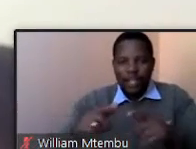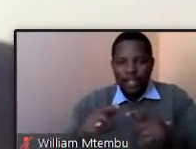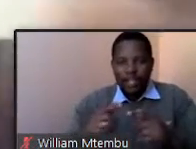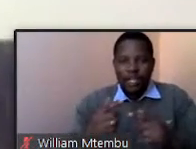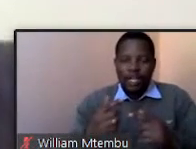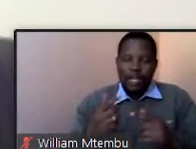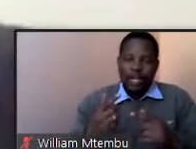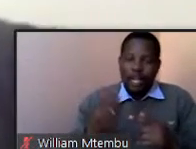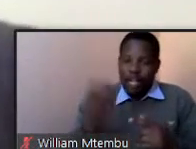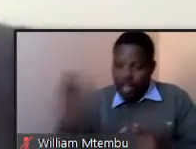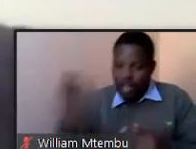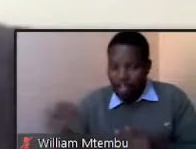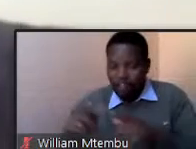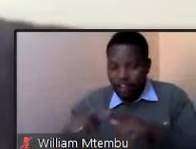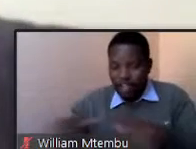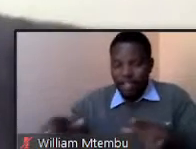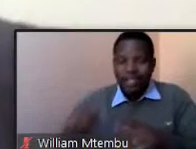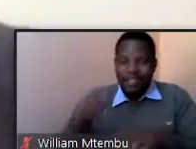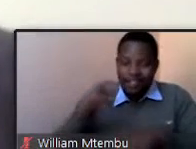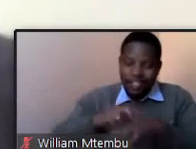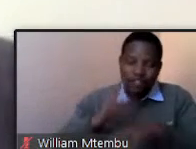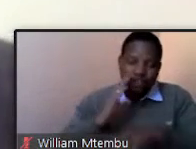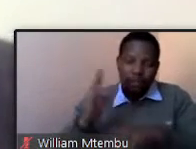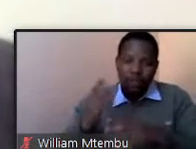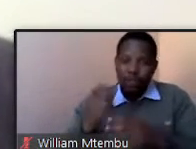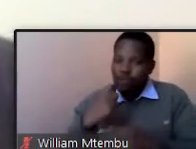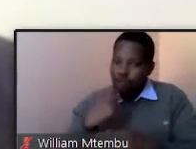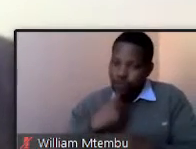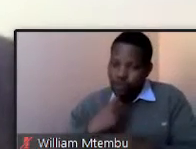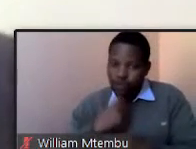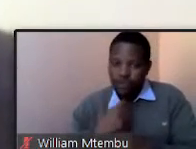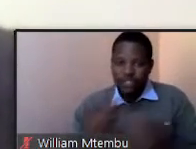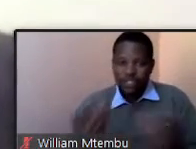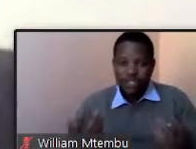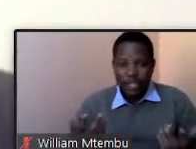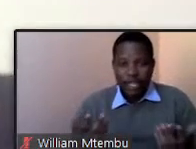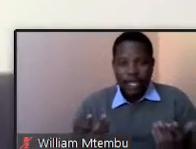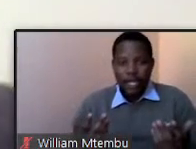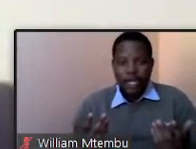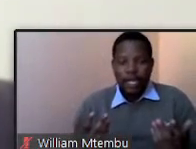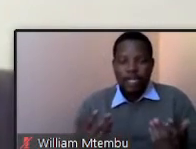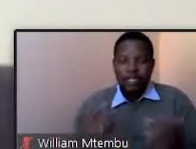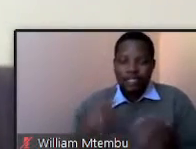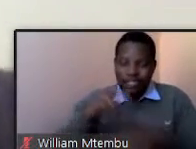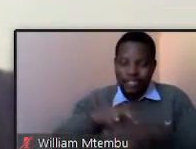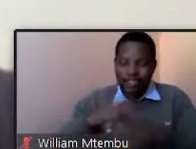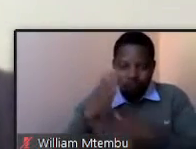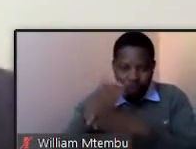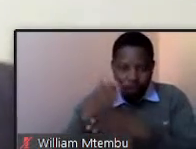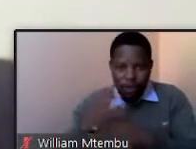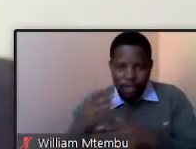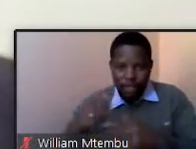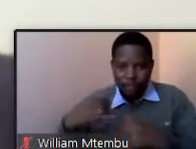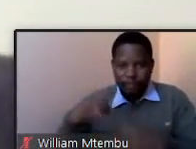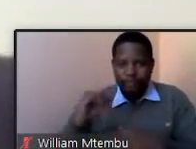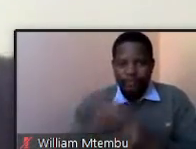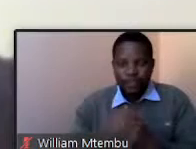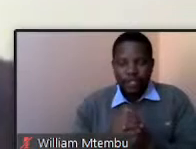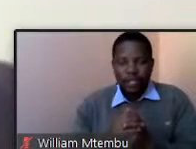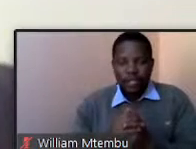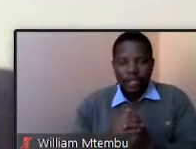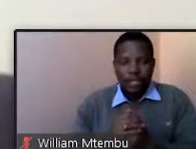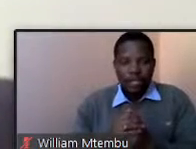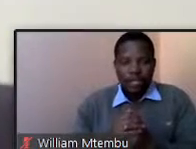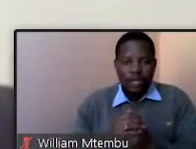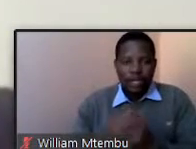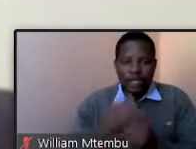that has to be used efficiently and effectively. Also, there should be stricter